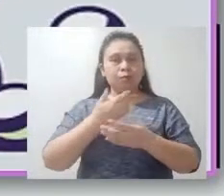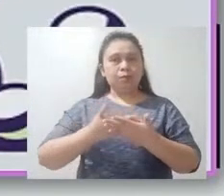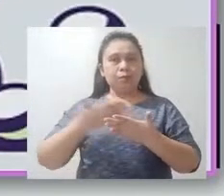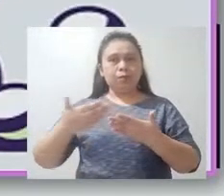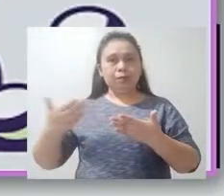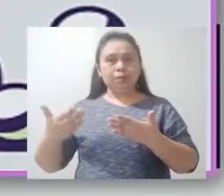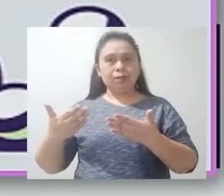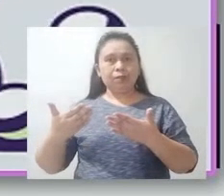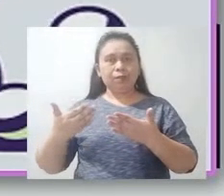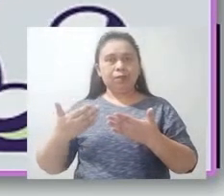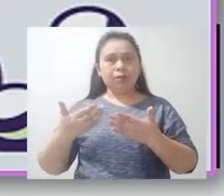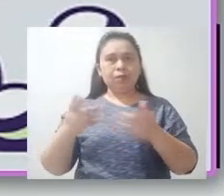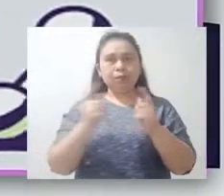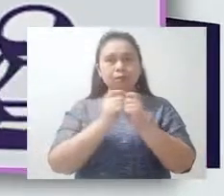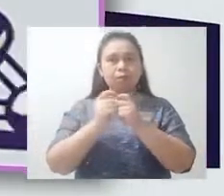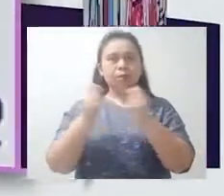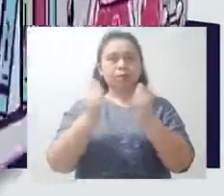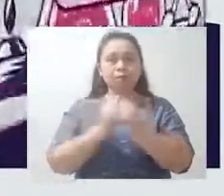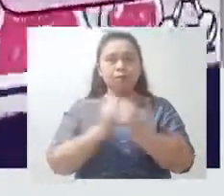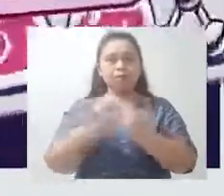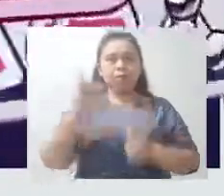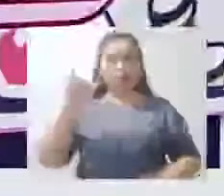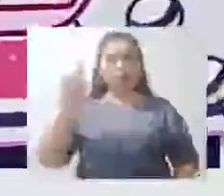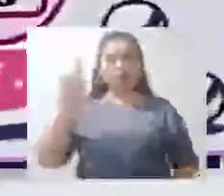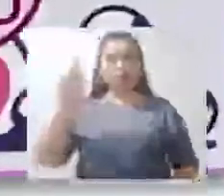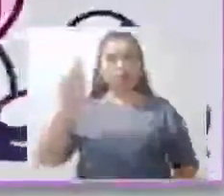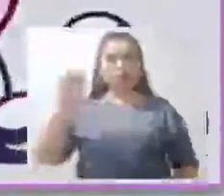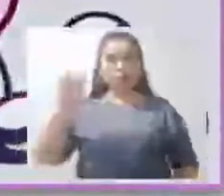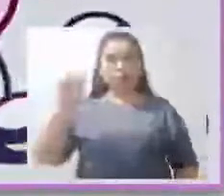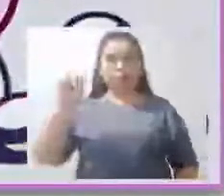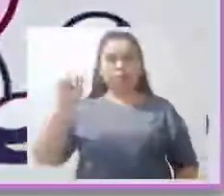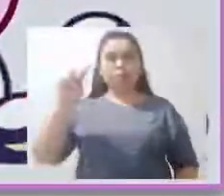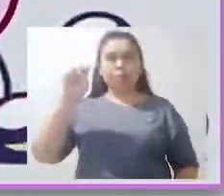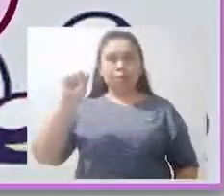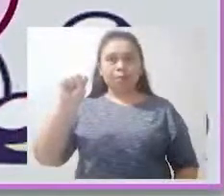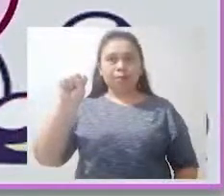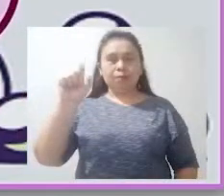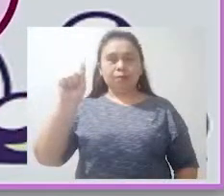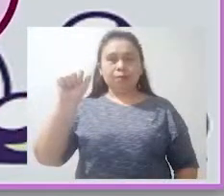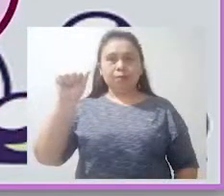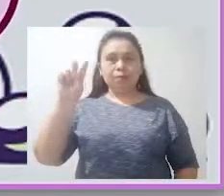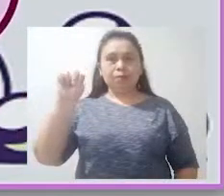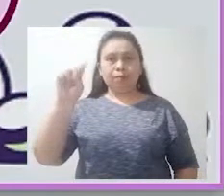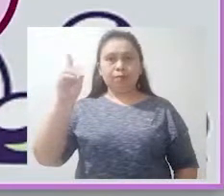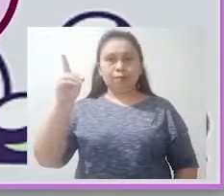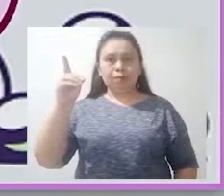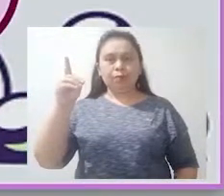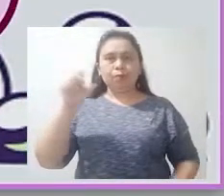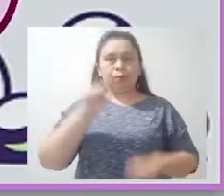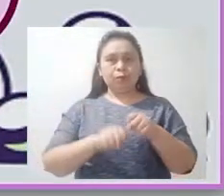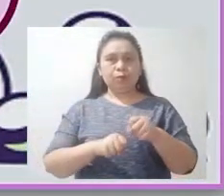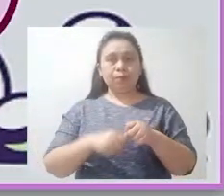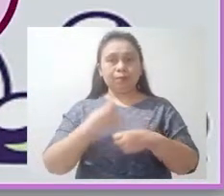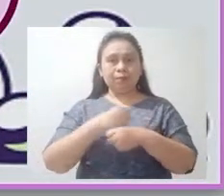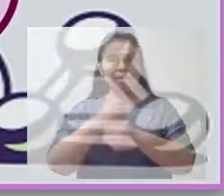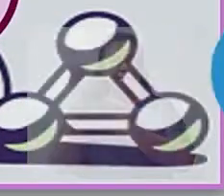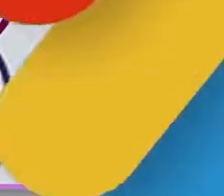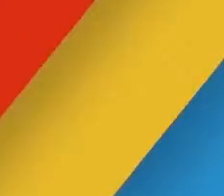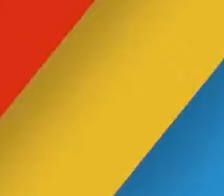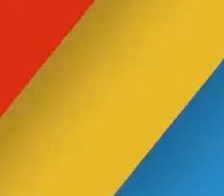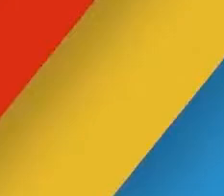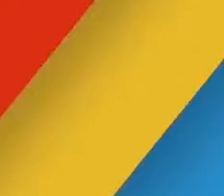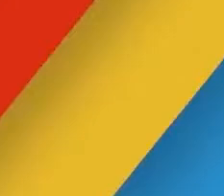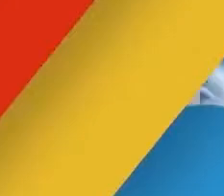is placed in the iron stand to elevate other equipment. So, you should do it like